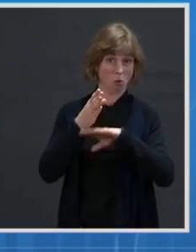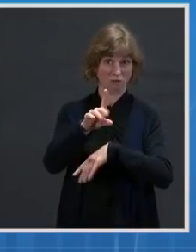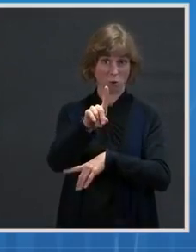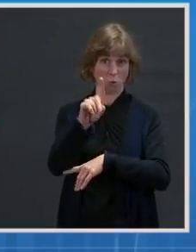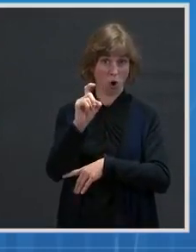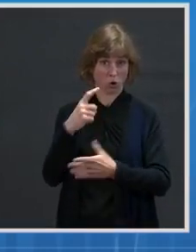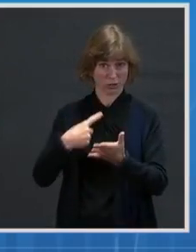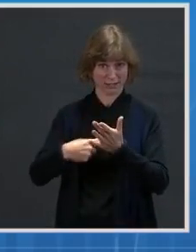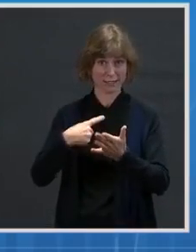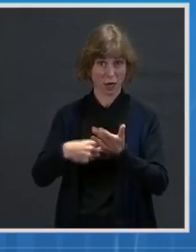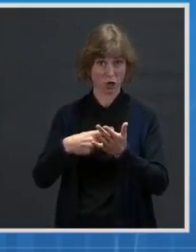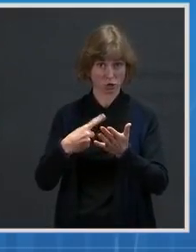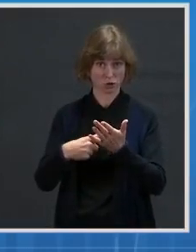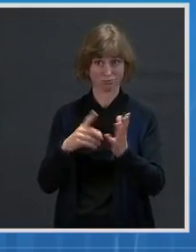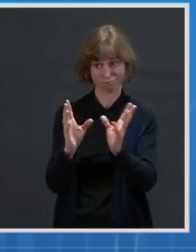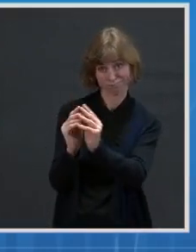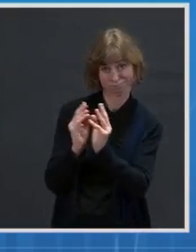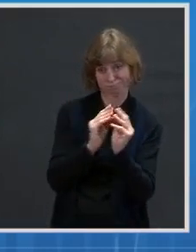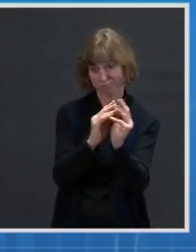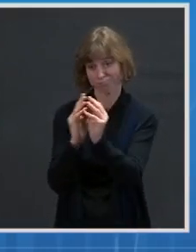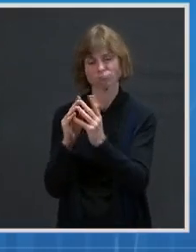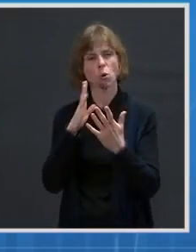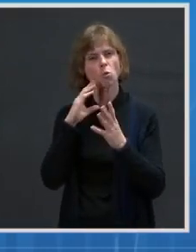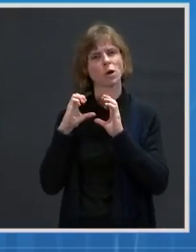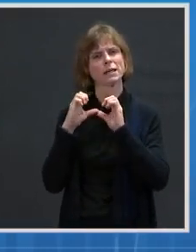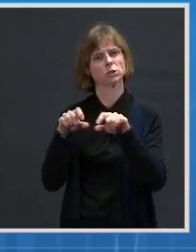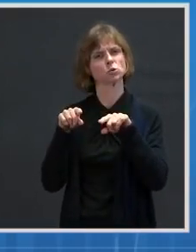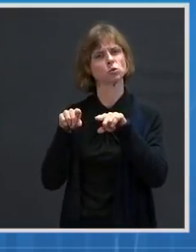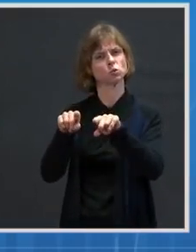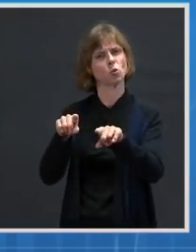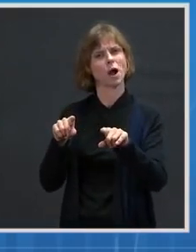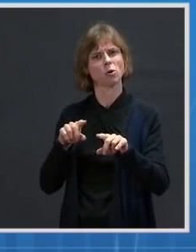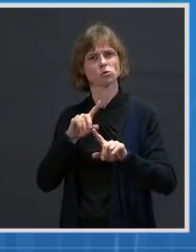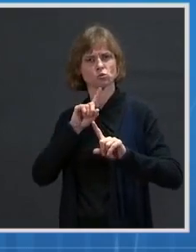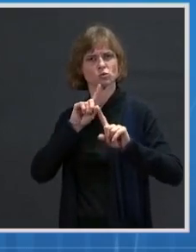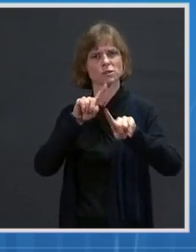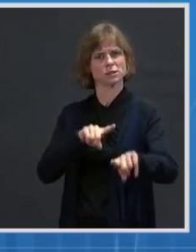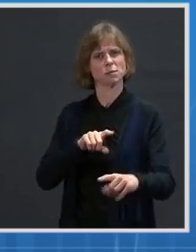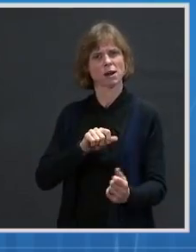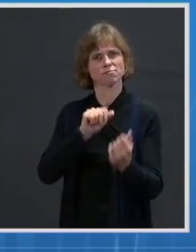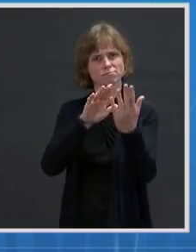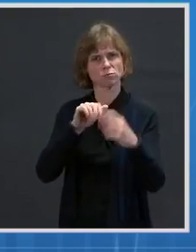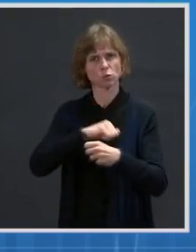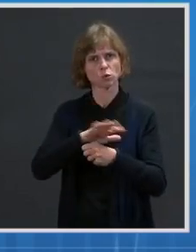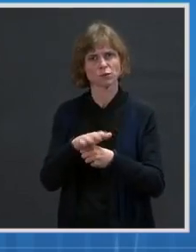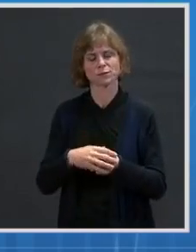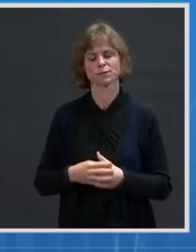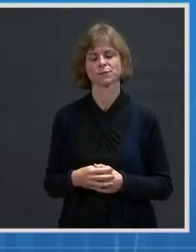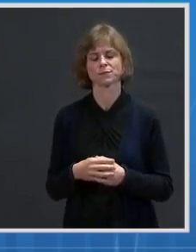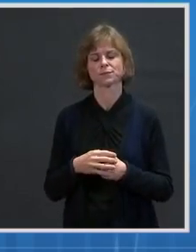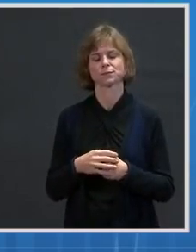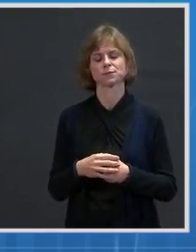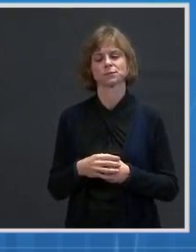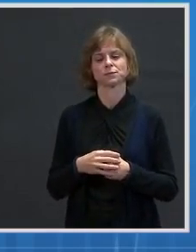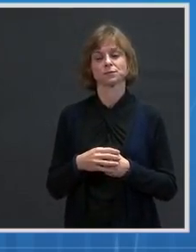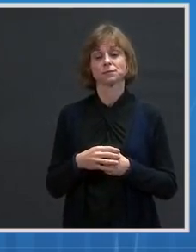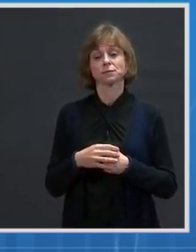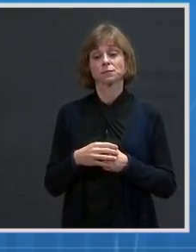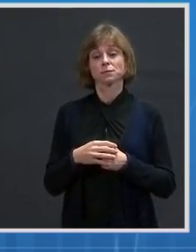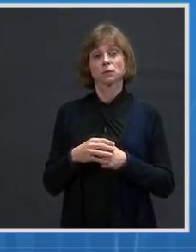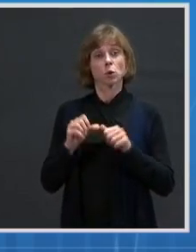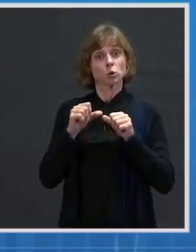will continue this engagement throughout the response. Now, to continue to inform our efforts around vaccine